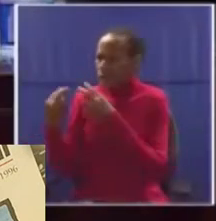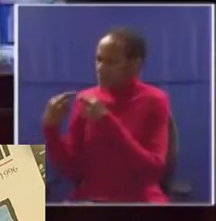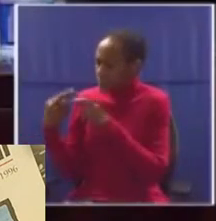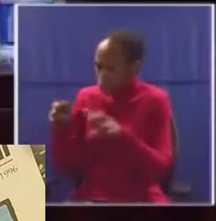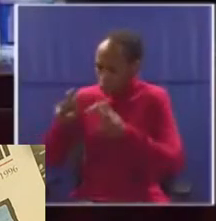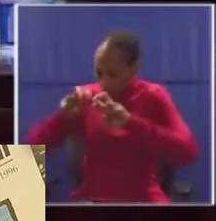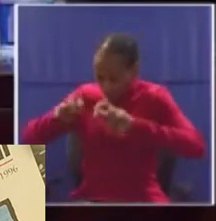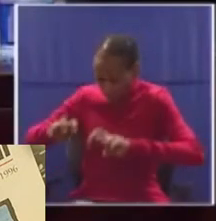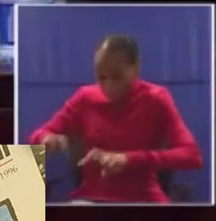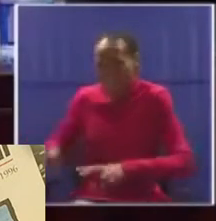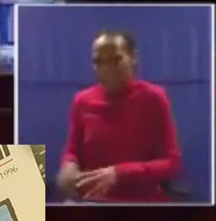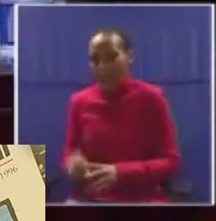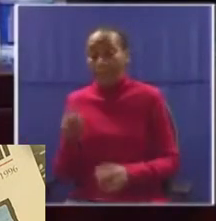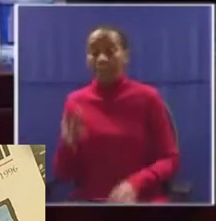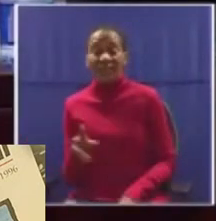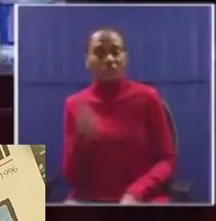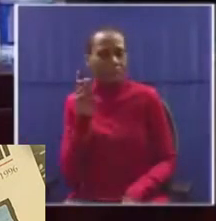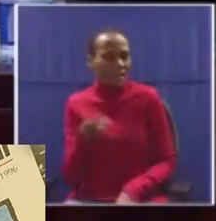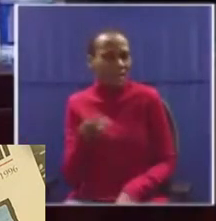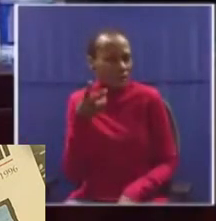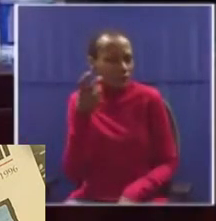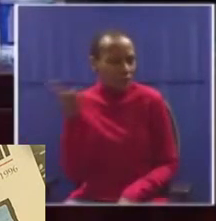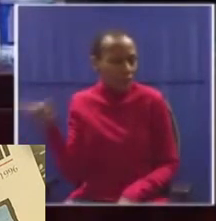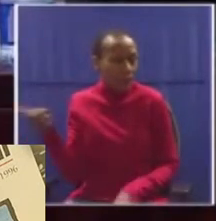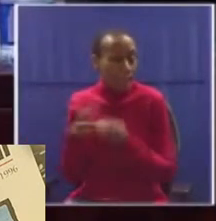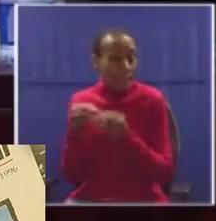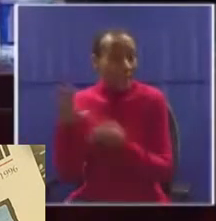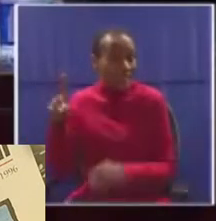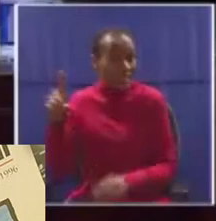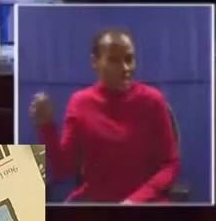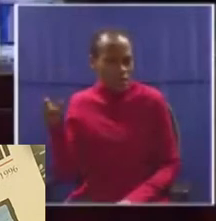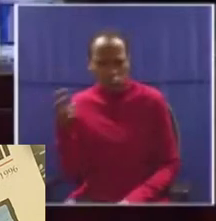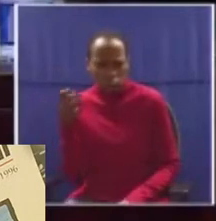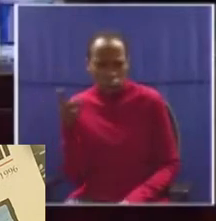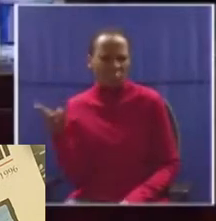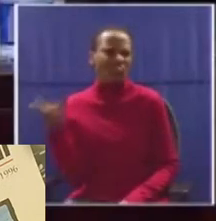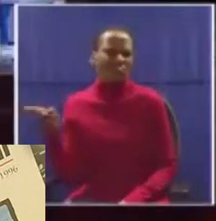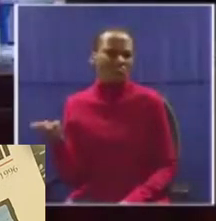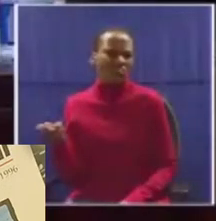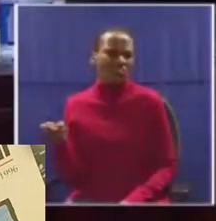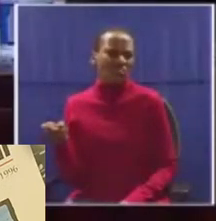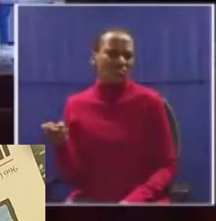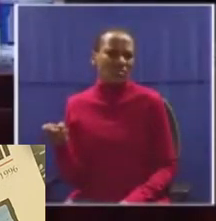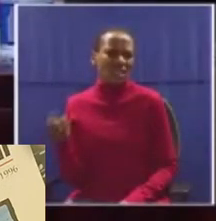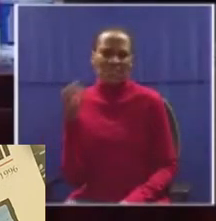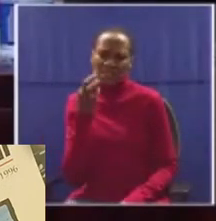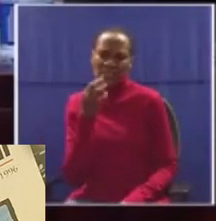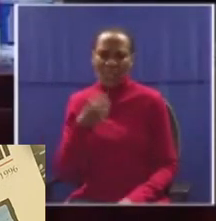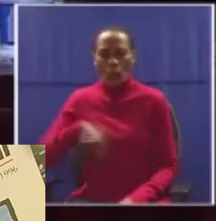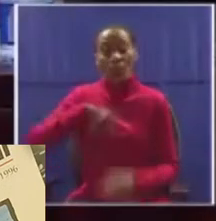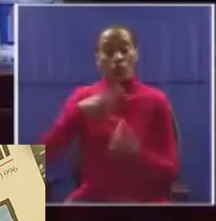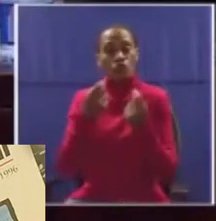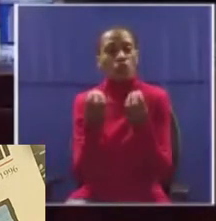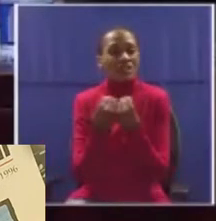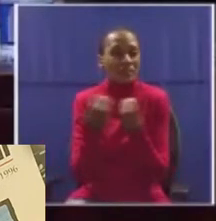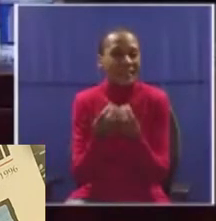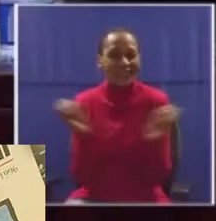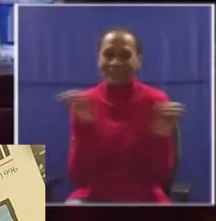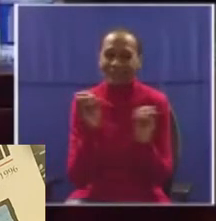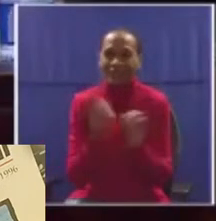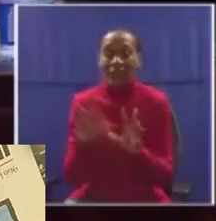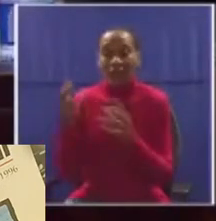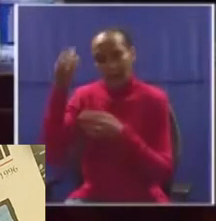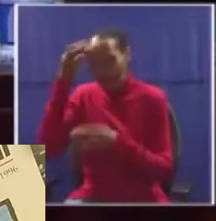although if you listen to the sponsor of this debate you may think nothing has been done government and Parliament